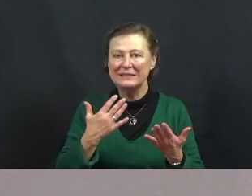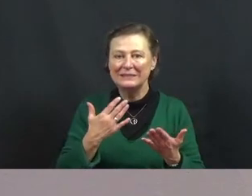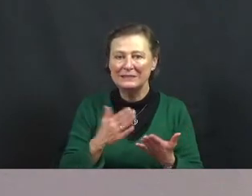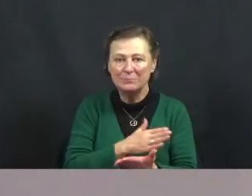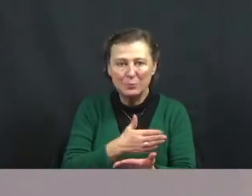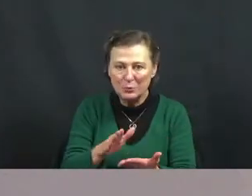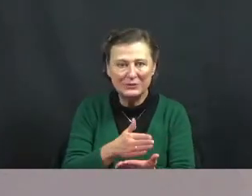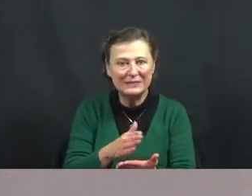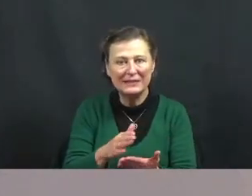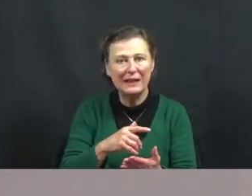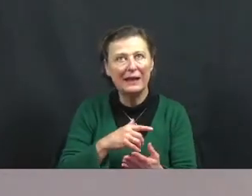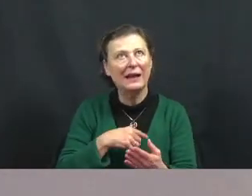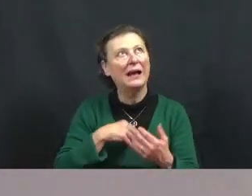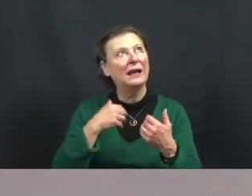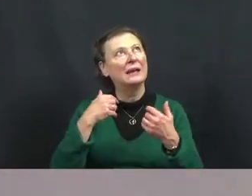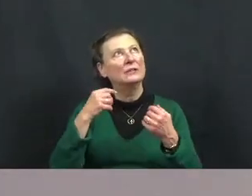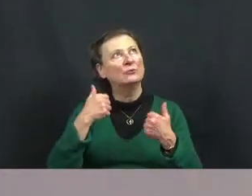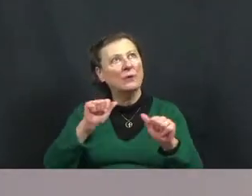imagine. Sometimes I